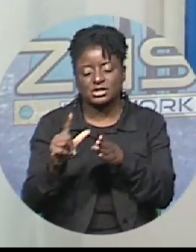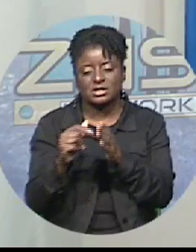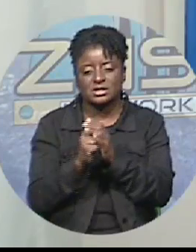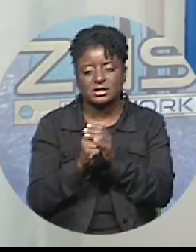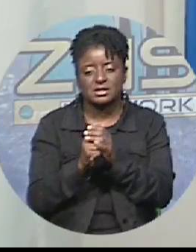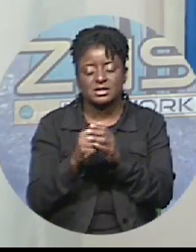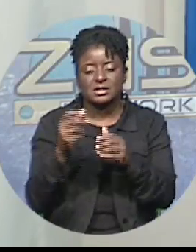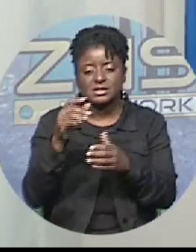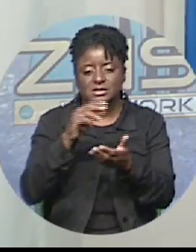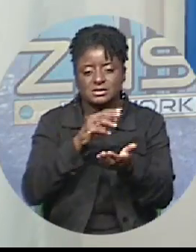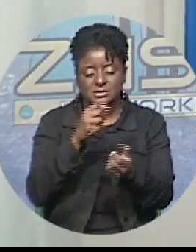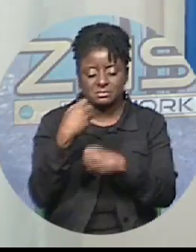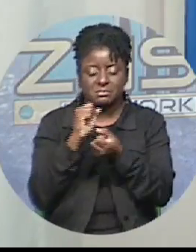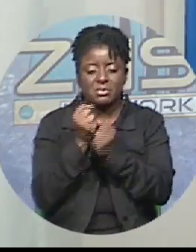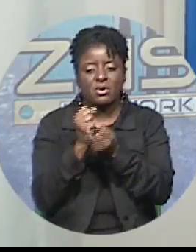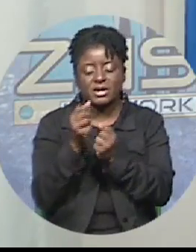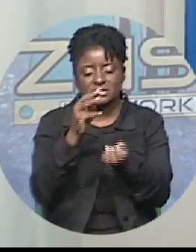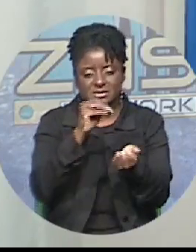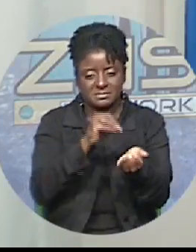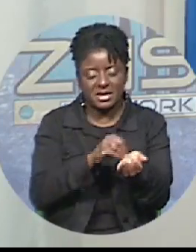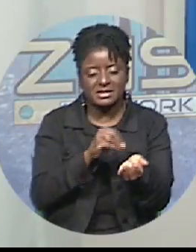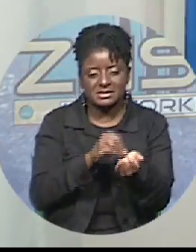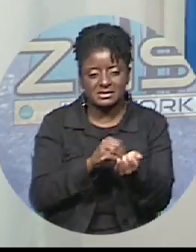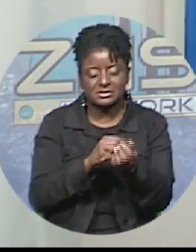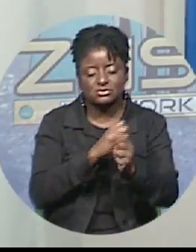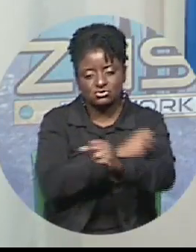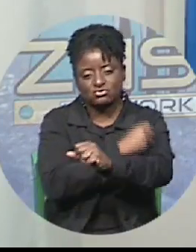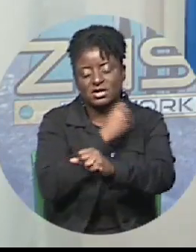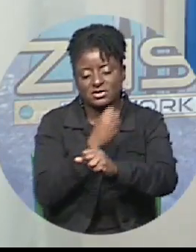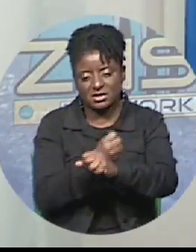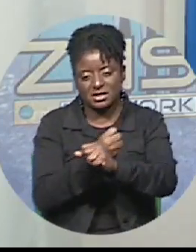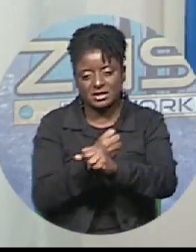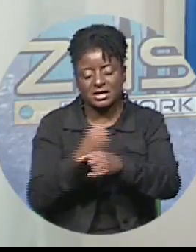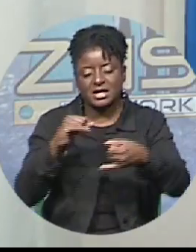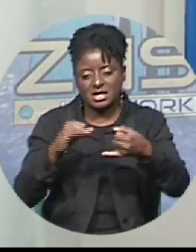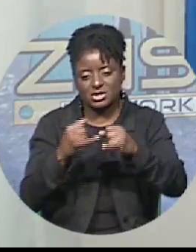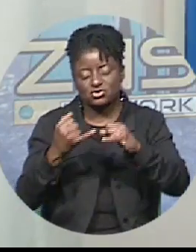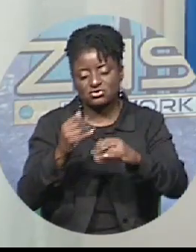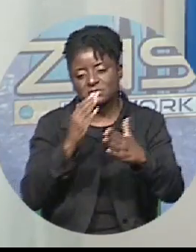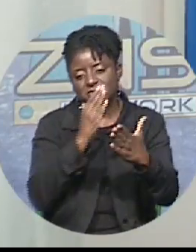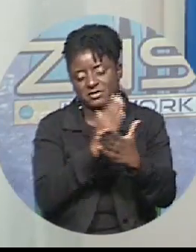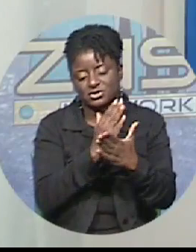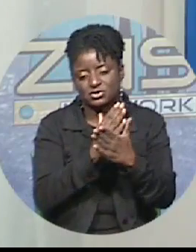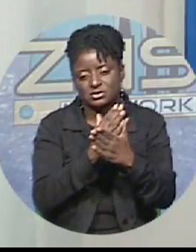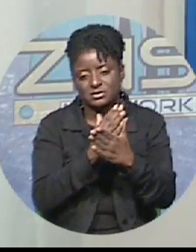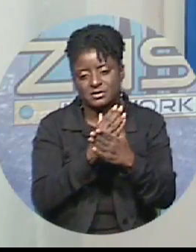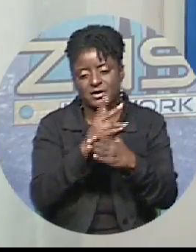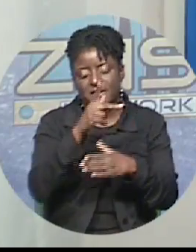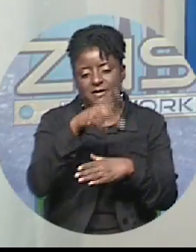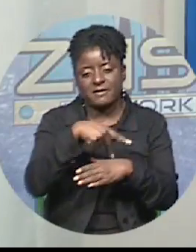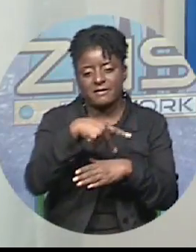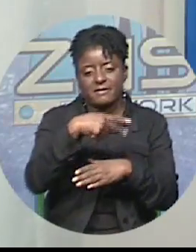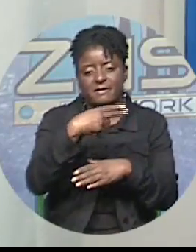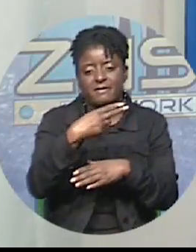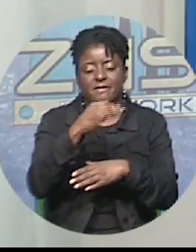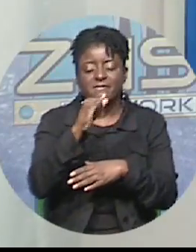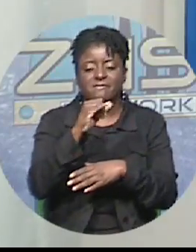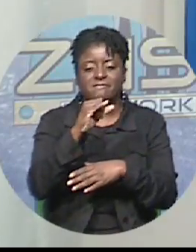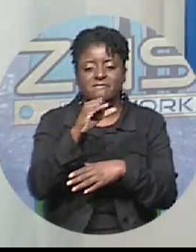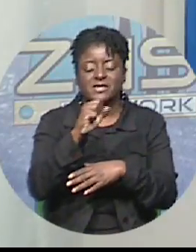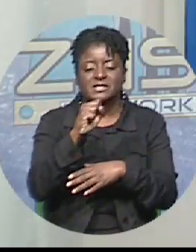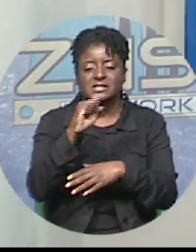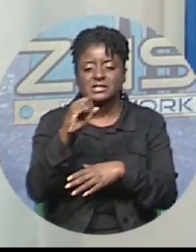general body strengthening, injury prevention, pre- and post-operation physiotherapy, sports